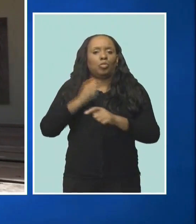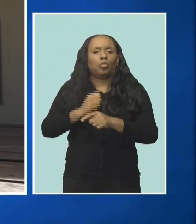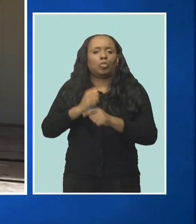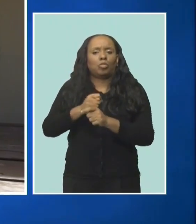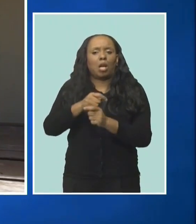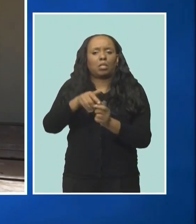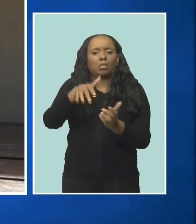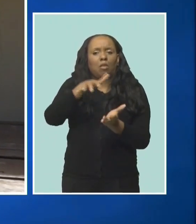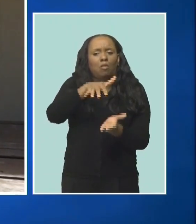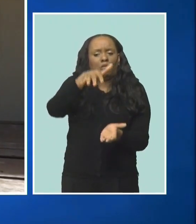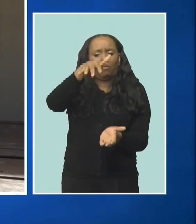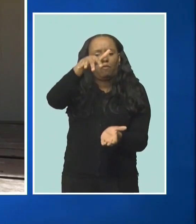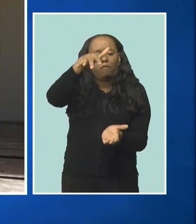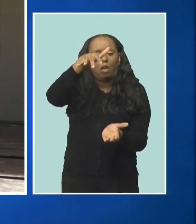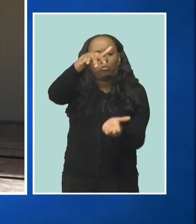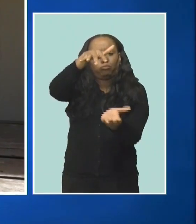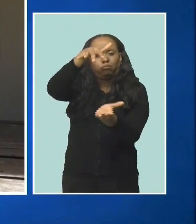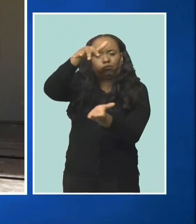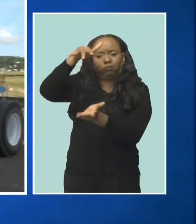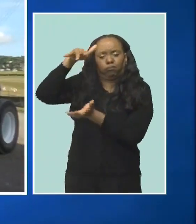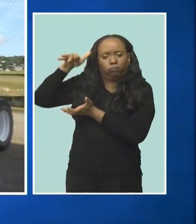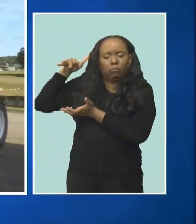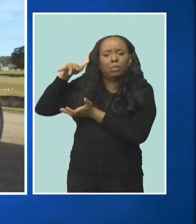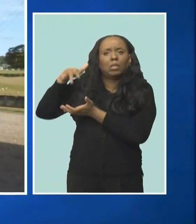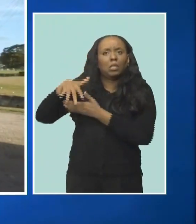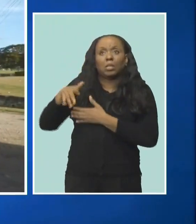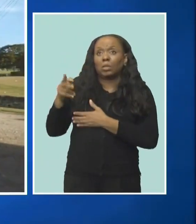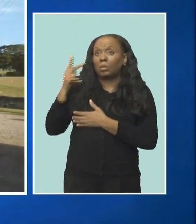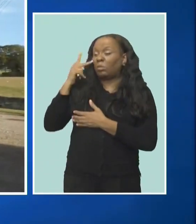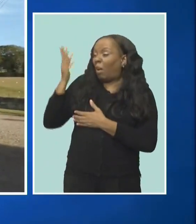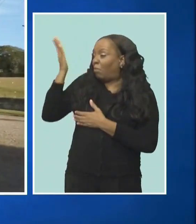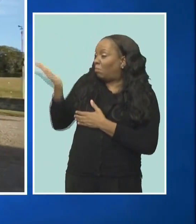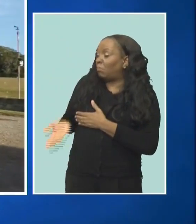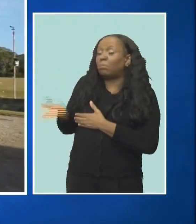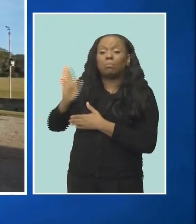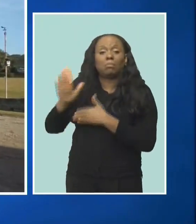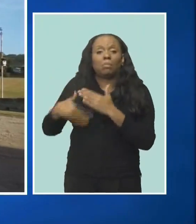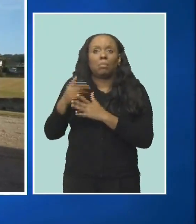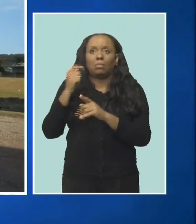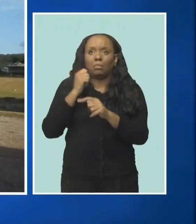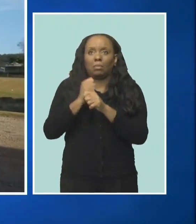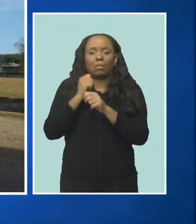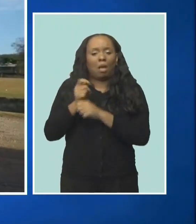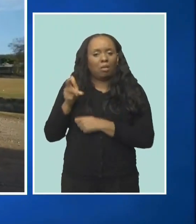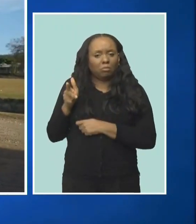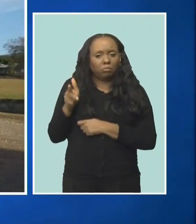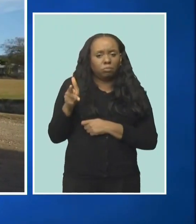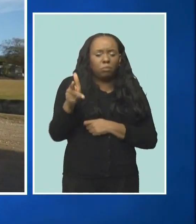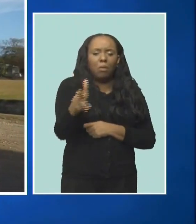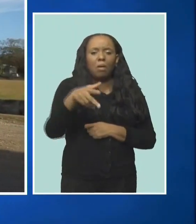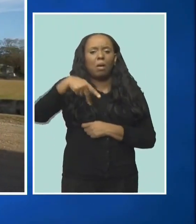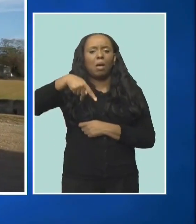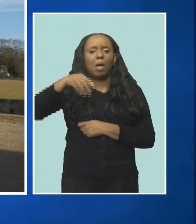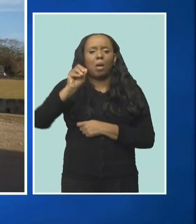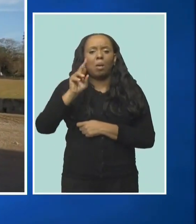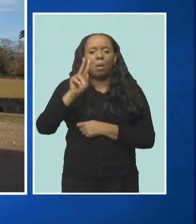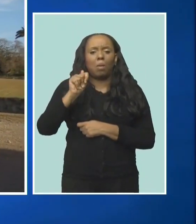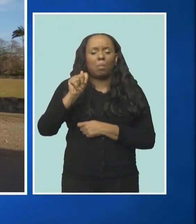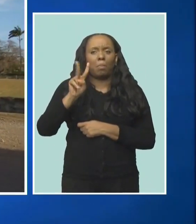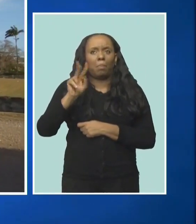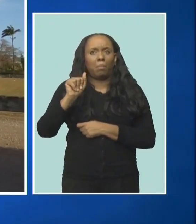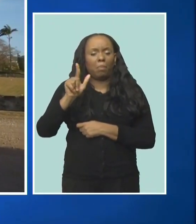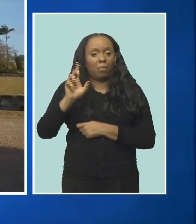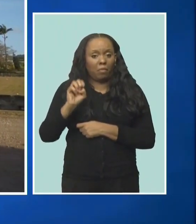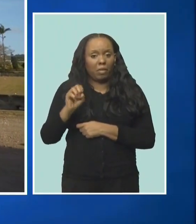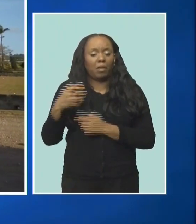this morning. As you saw earlier, the trucks are moving to head to Portville factory